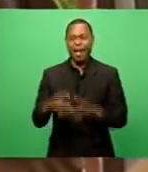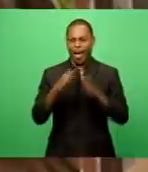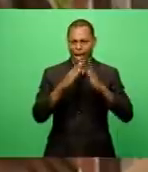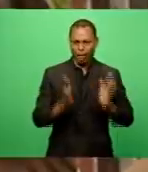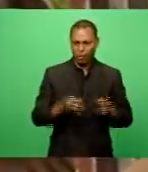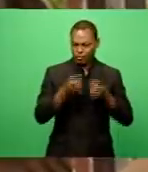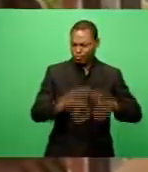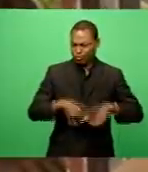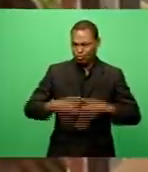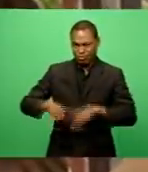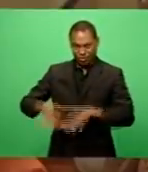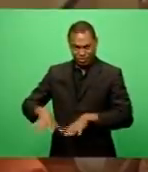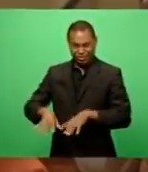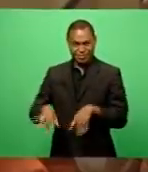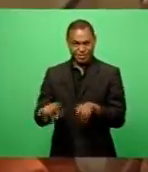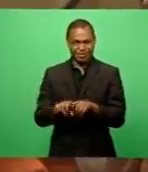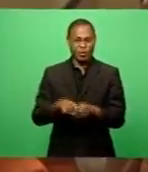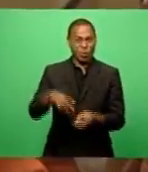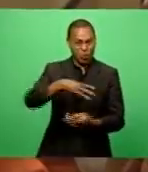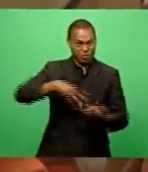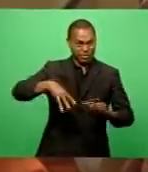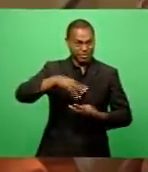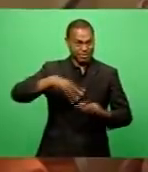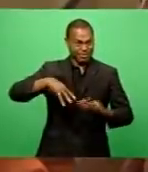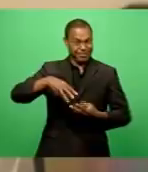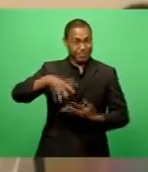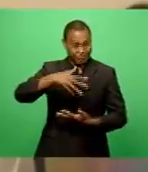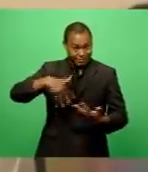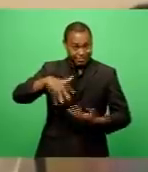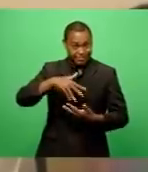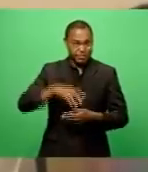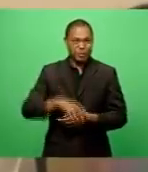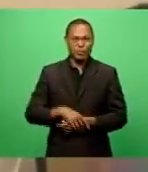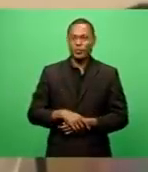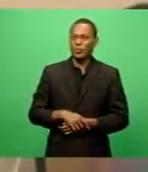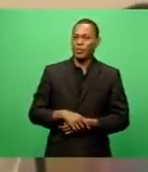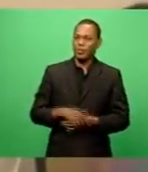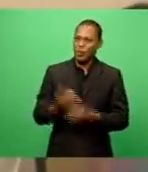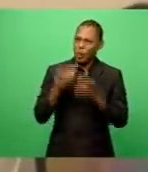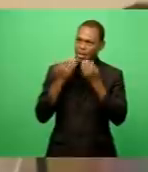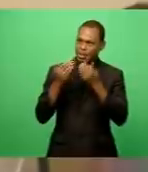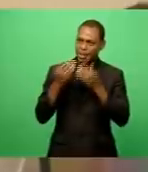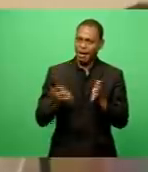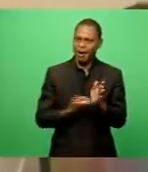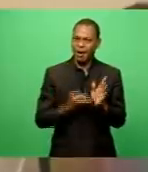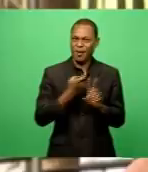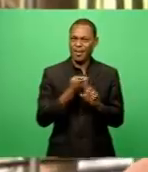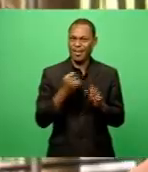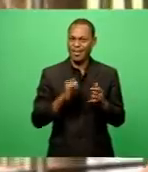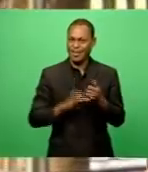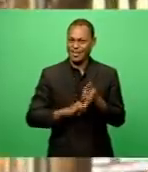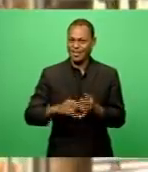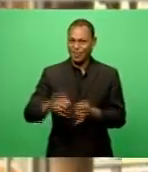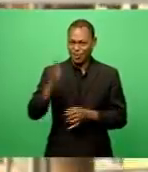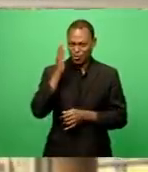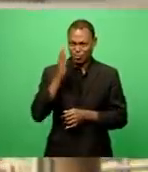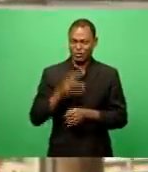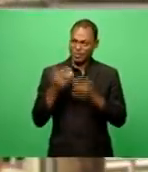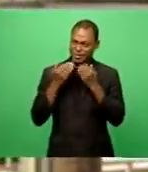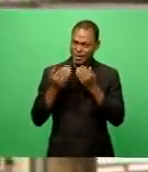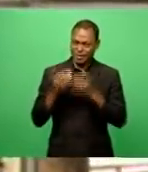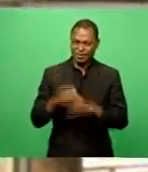damaged during tropical cyclone Winston and has commended RKS management for looking after them.